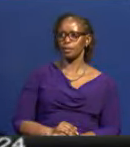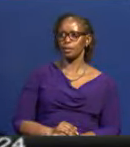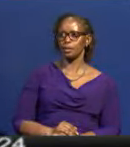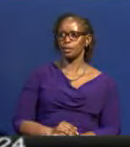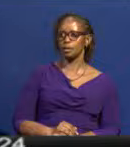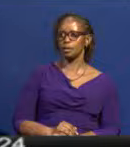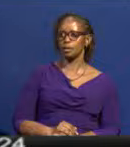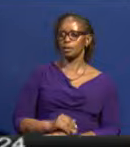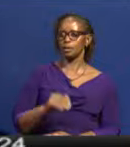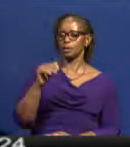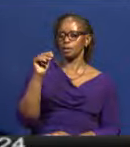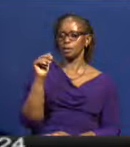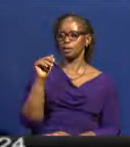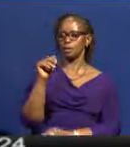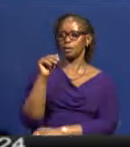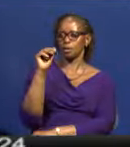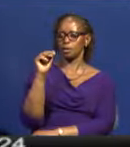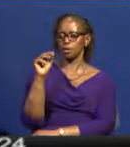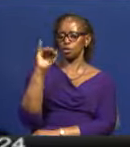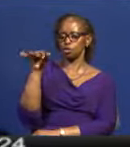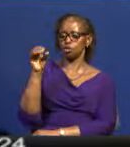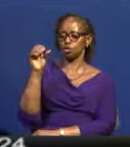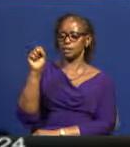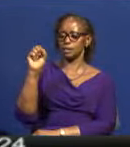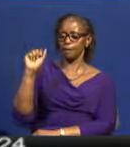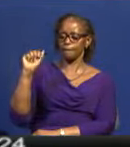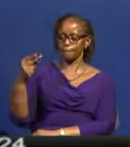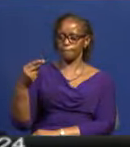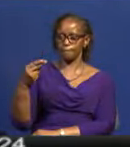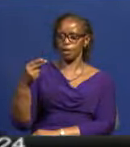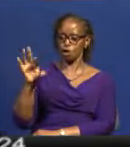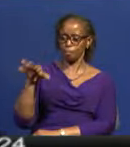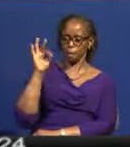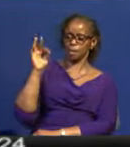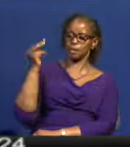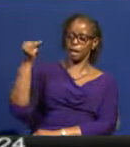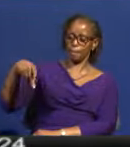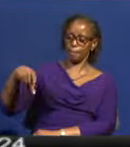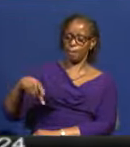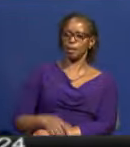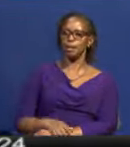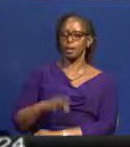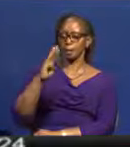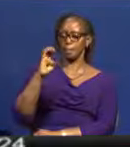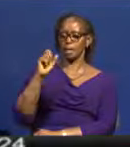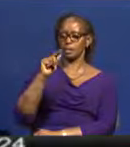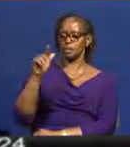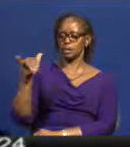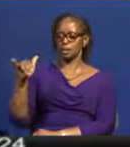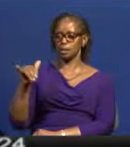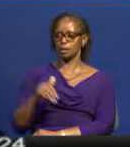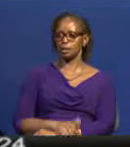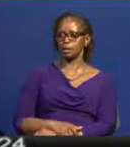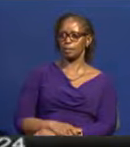Honorable Joseph Wainaina, nominated. Betty Maina,